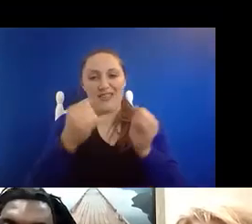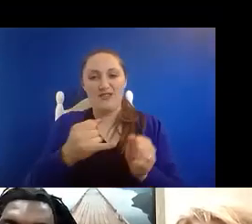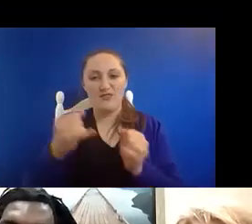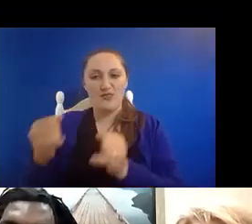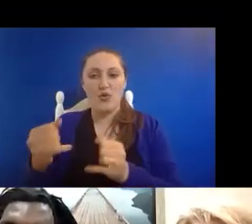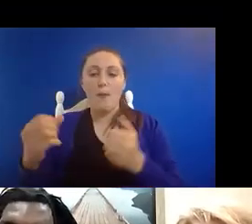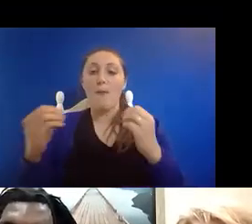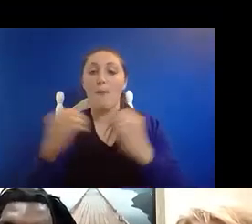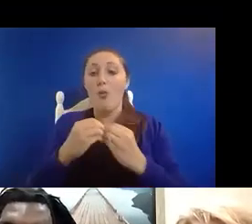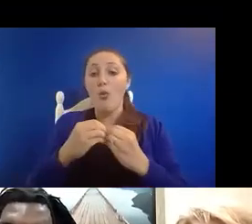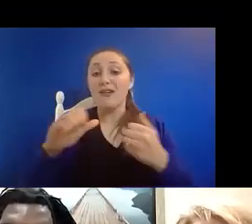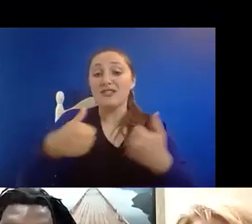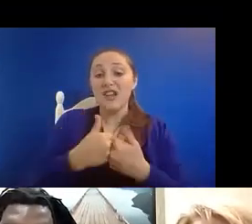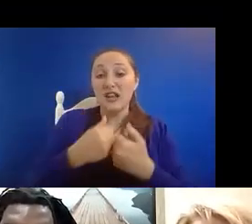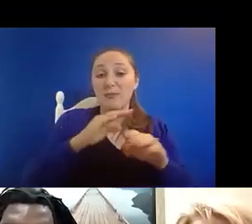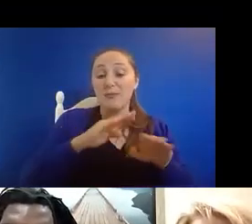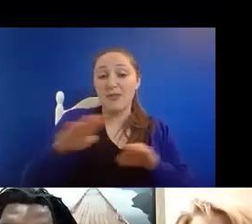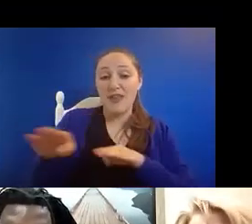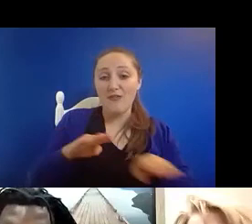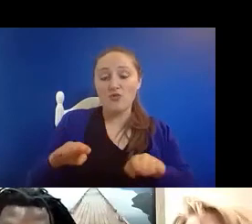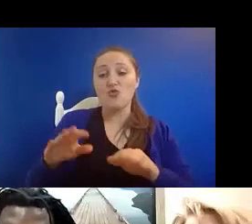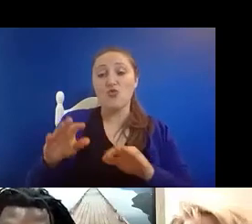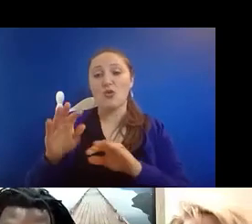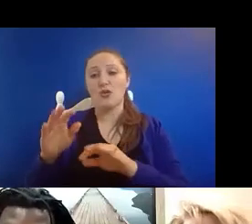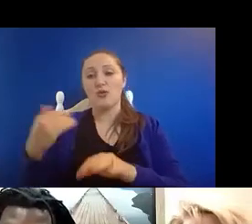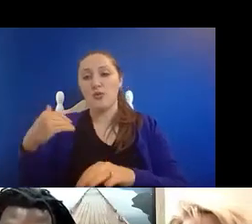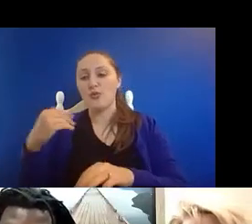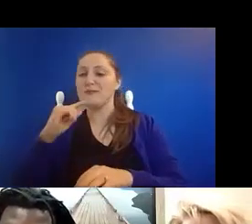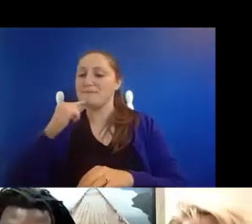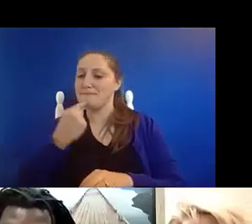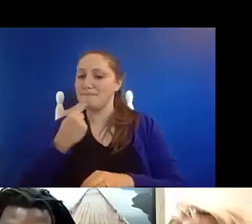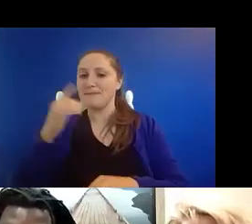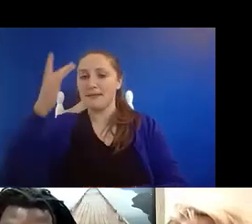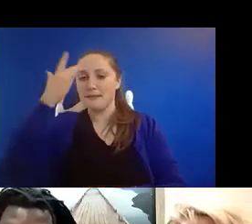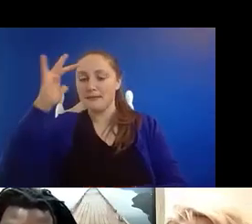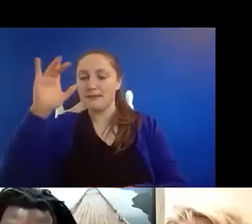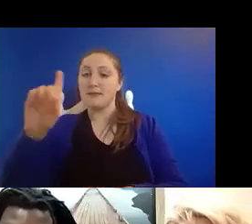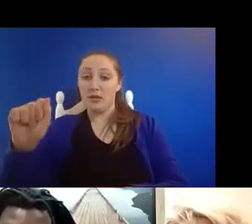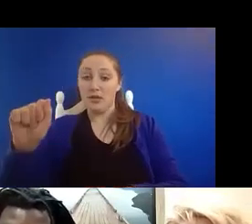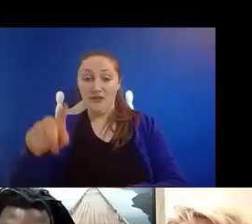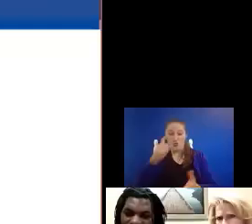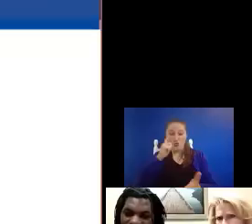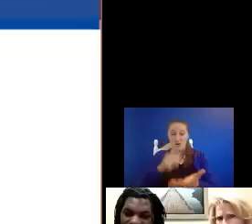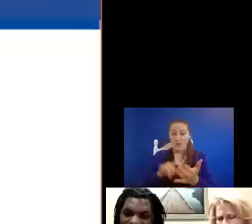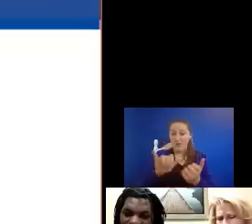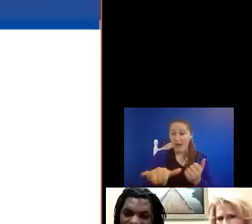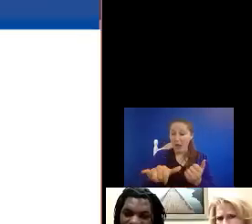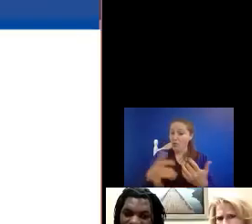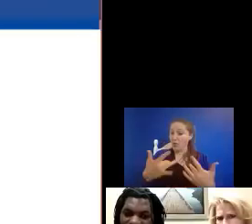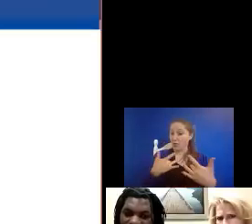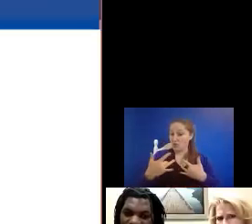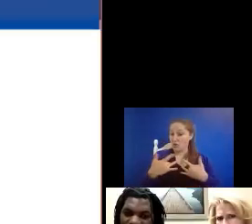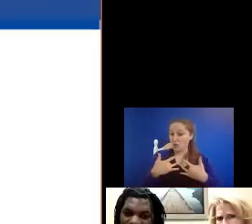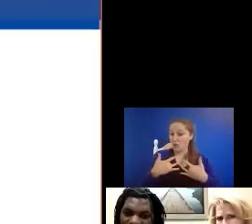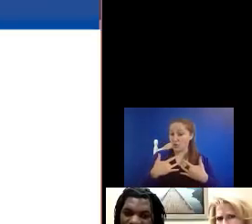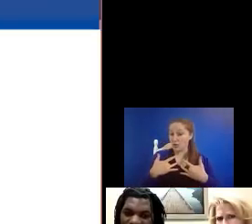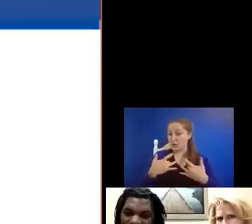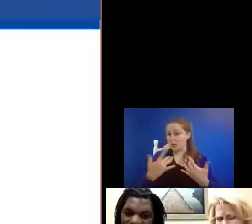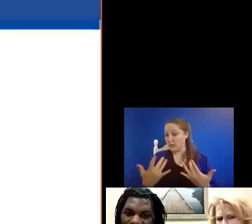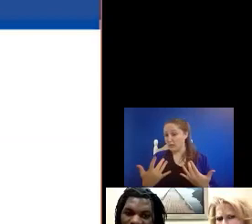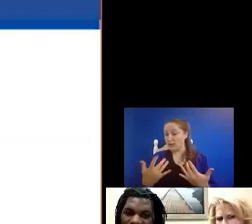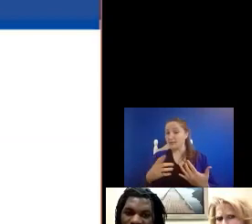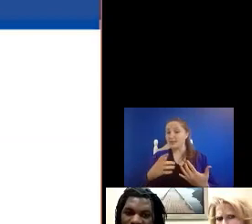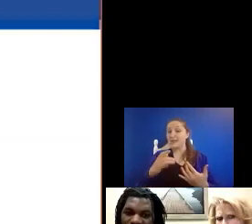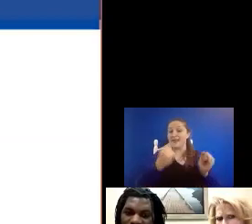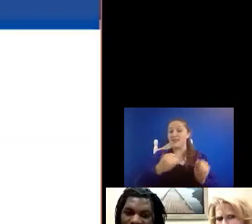intellectual disabilities. Have you witnessed this, and or are you concerned about this, given that the individuals having greatest